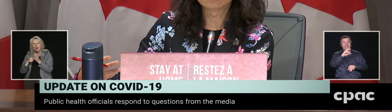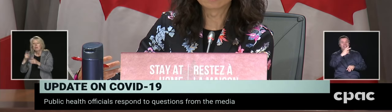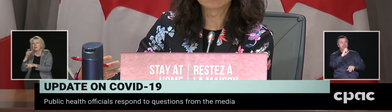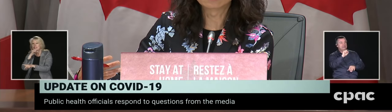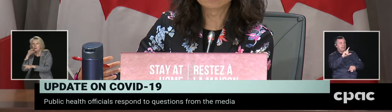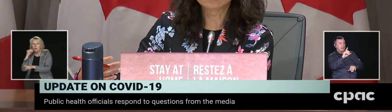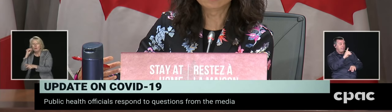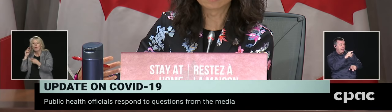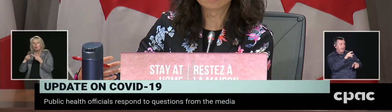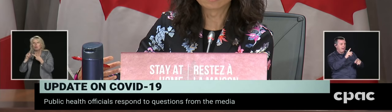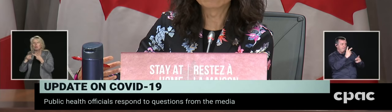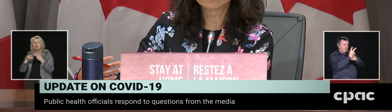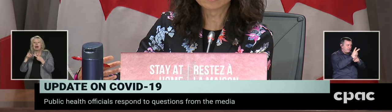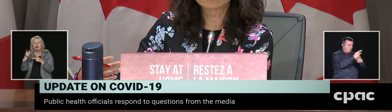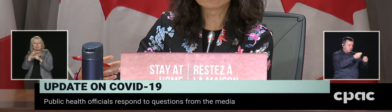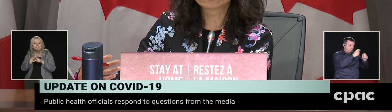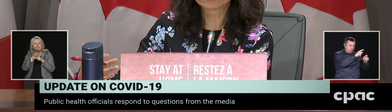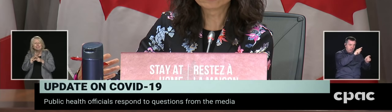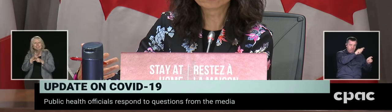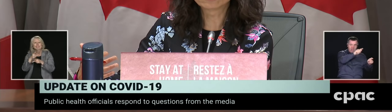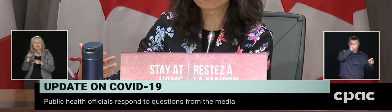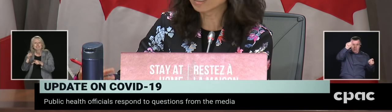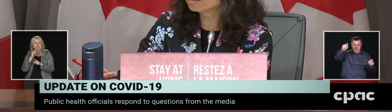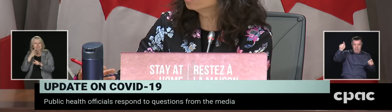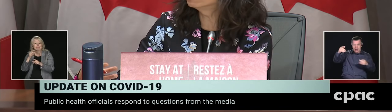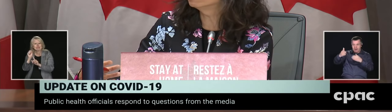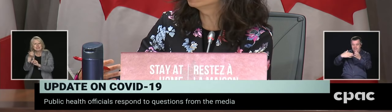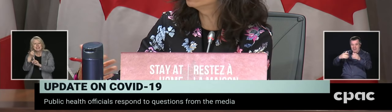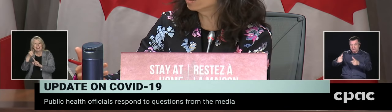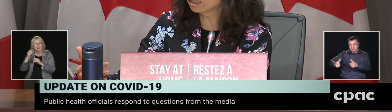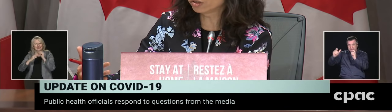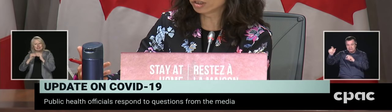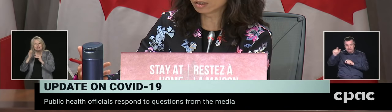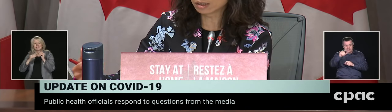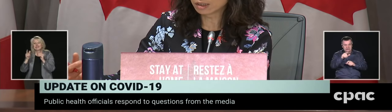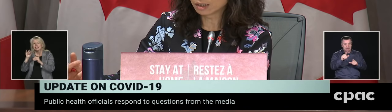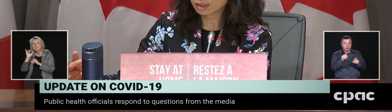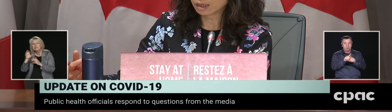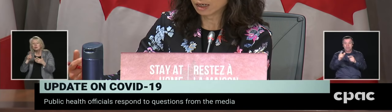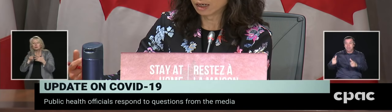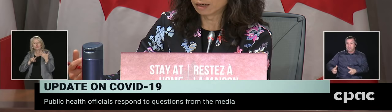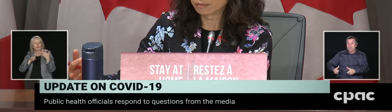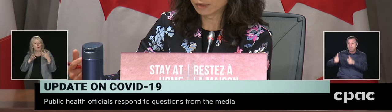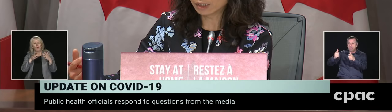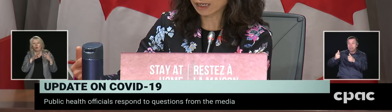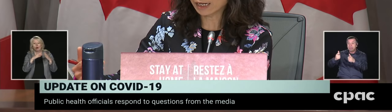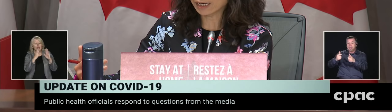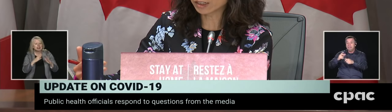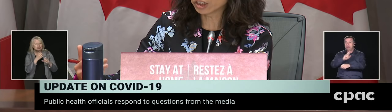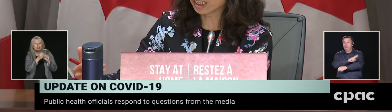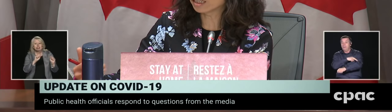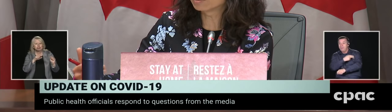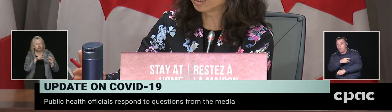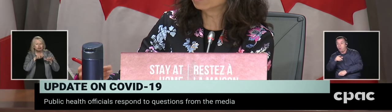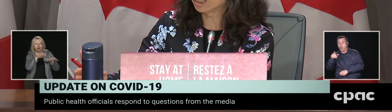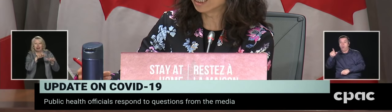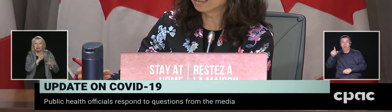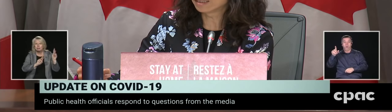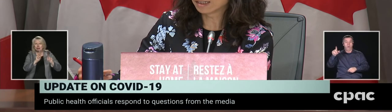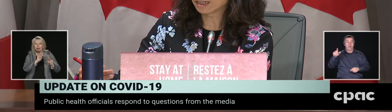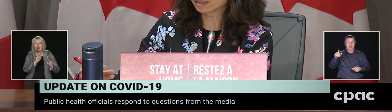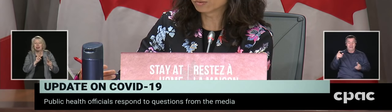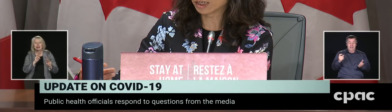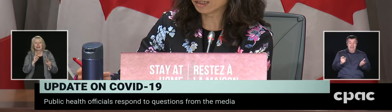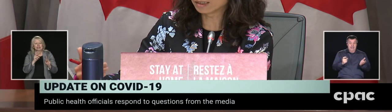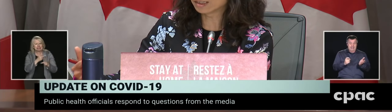in the sort of crowded living conditions. That actually has to be in